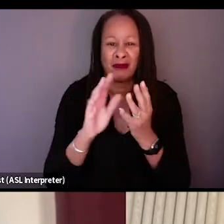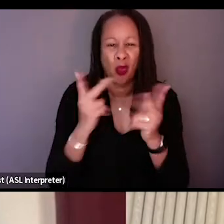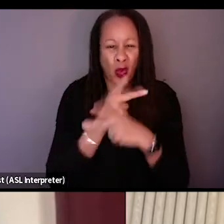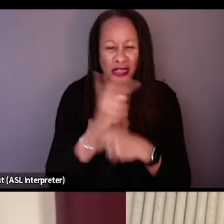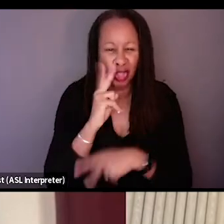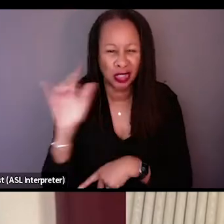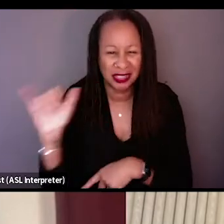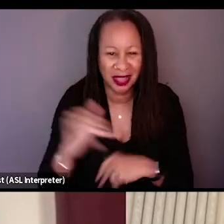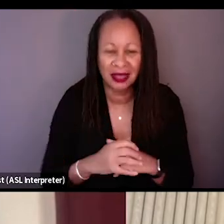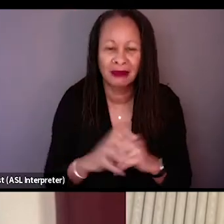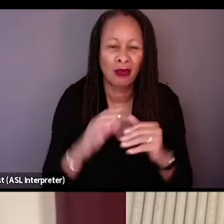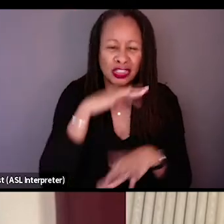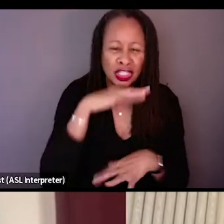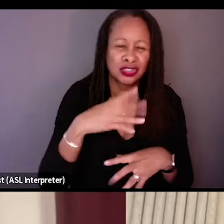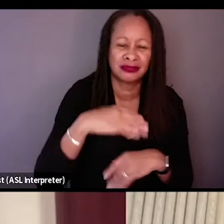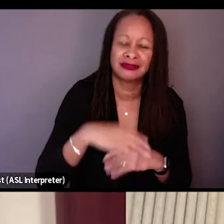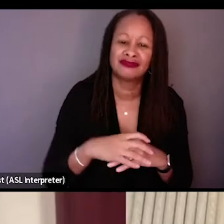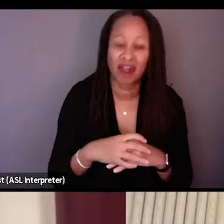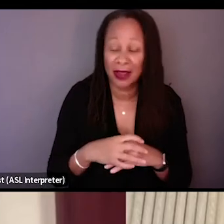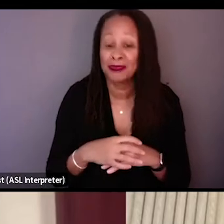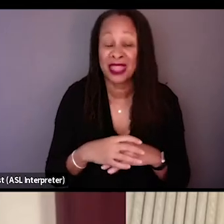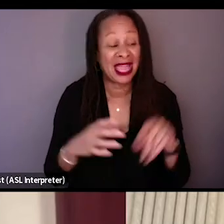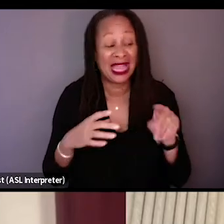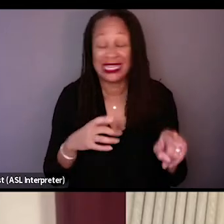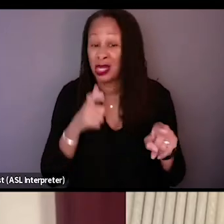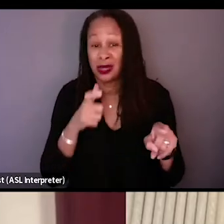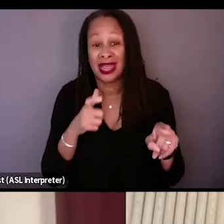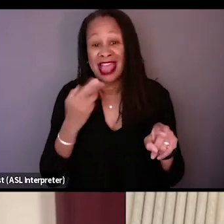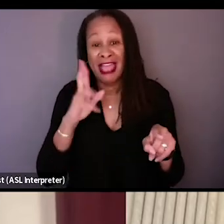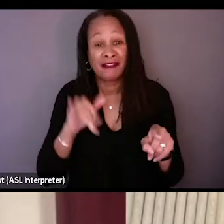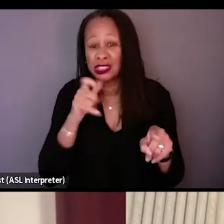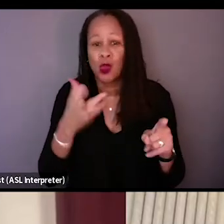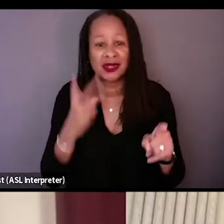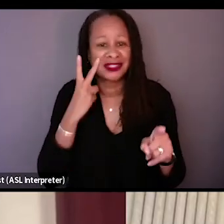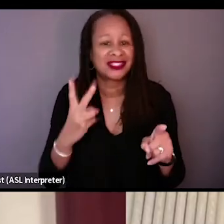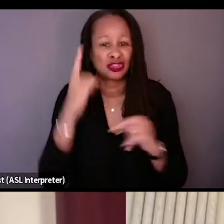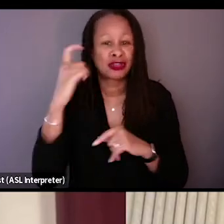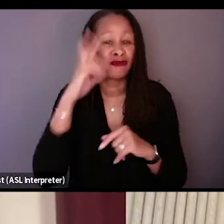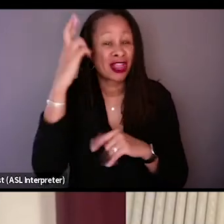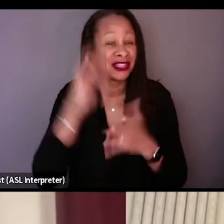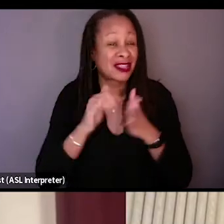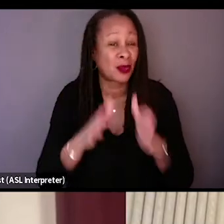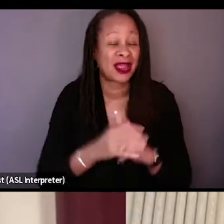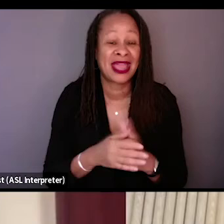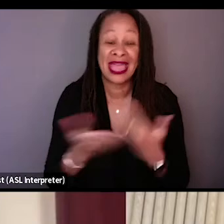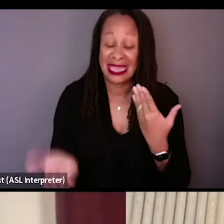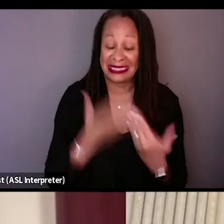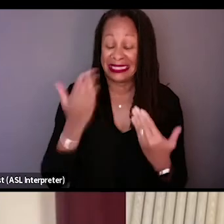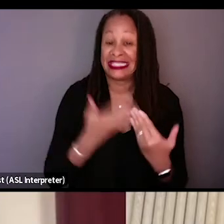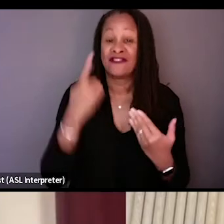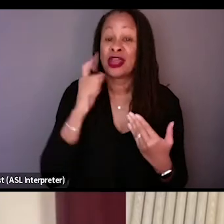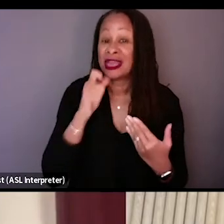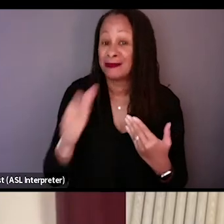want to have the dream realized in that way. It was easier, and it's still striking to me, it was easier for him to not be in movies